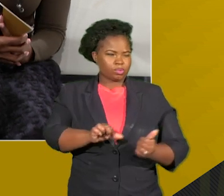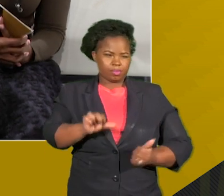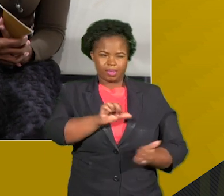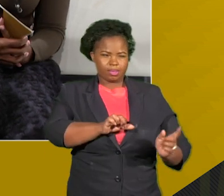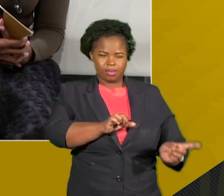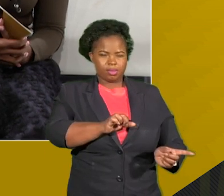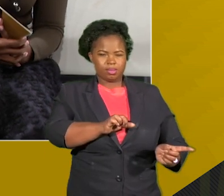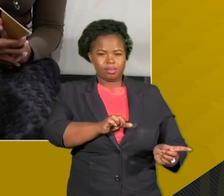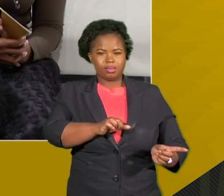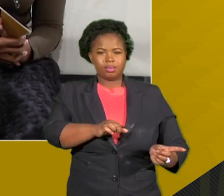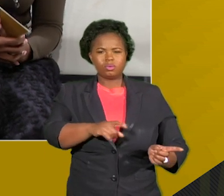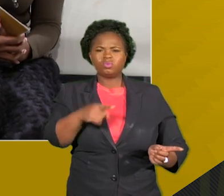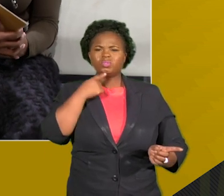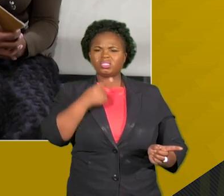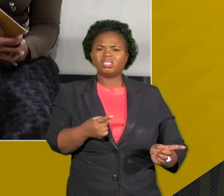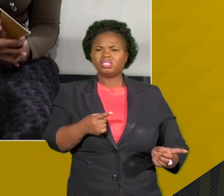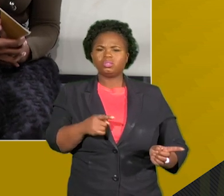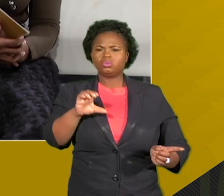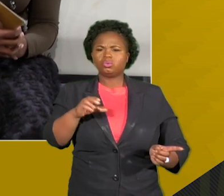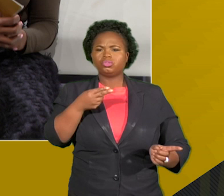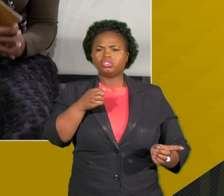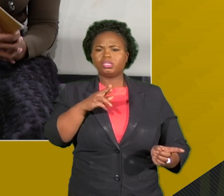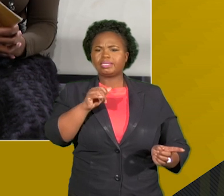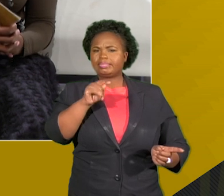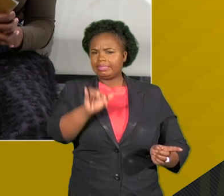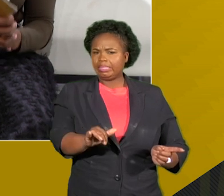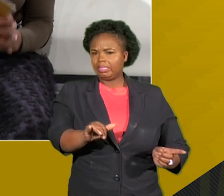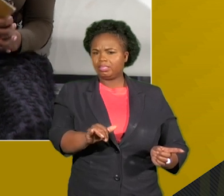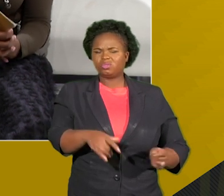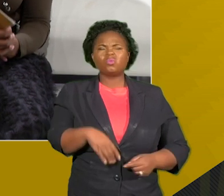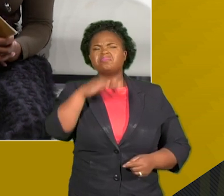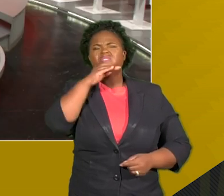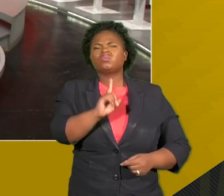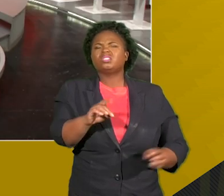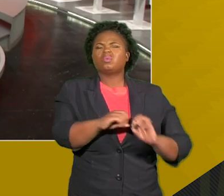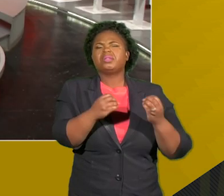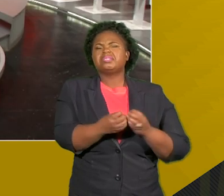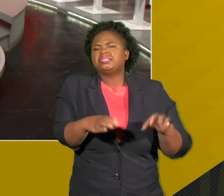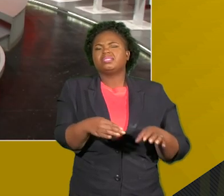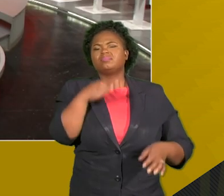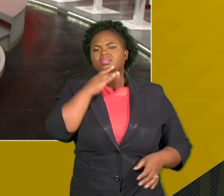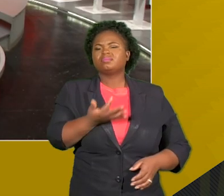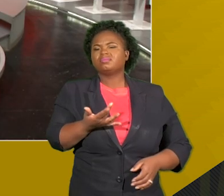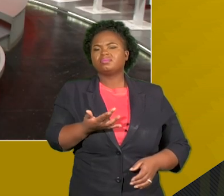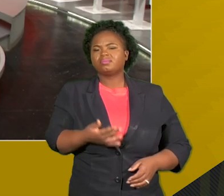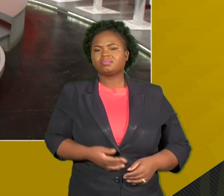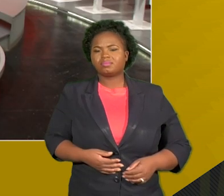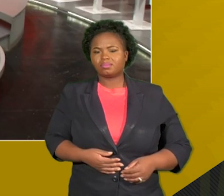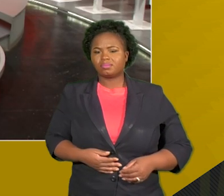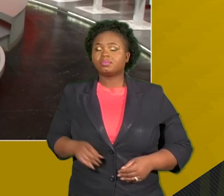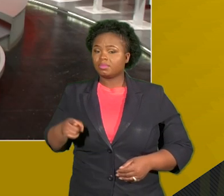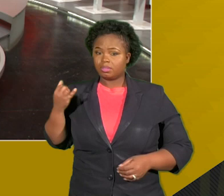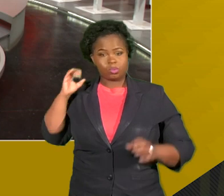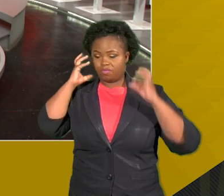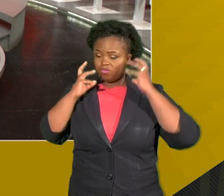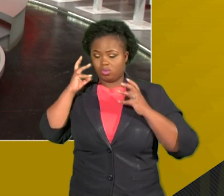what you've just said right now. Yes. Or you are not charities. Yeah. You're not a charity. So, ke eng charity organization? Mina sangithitha siswami for this